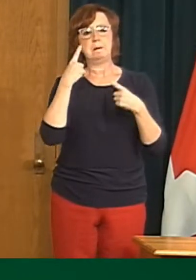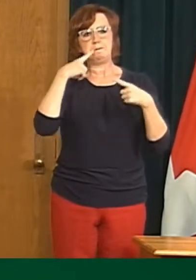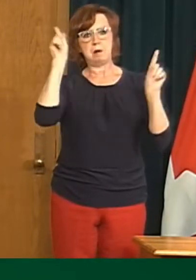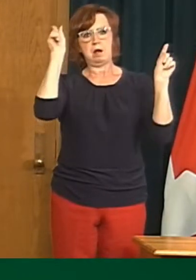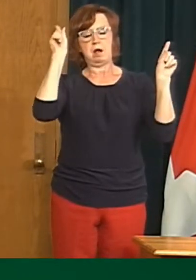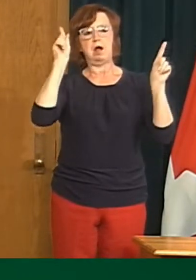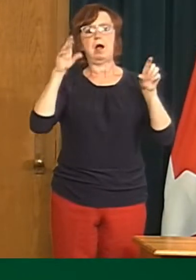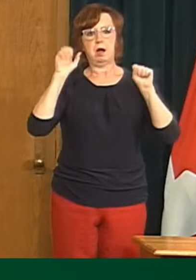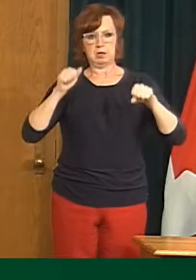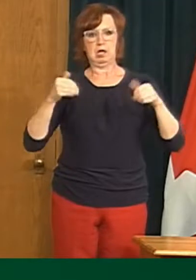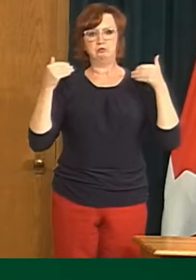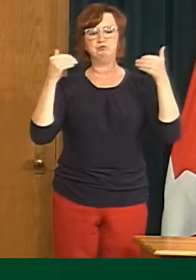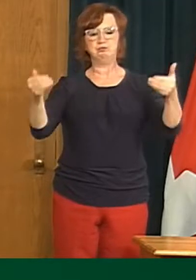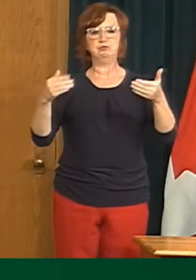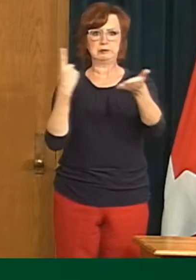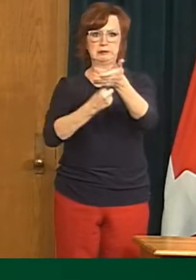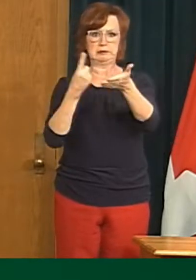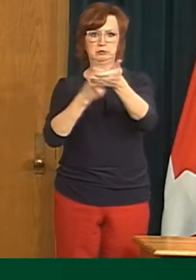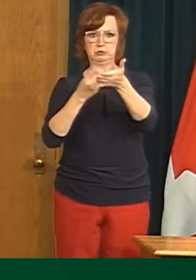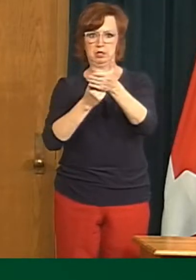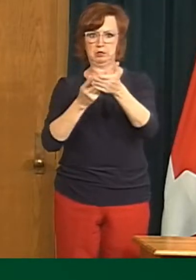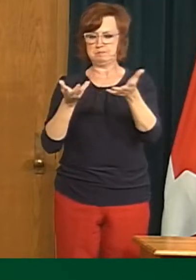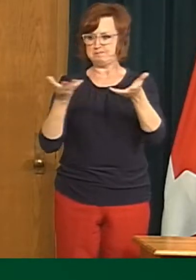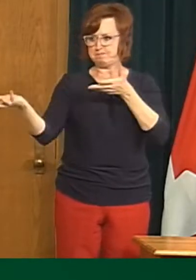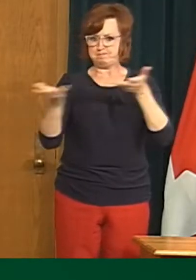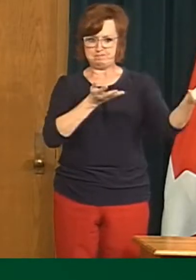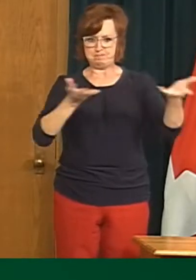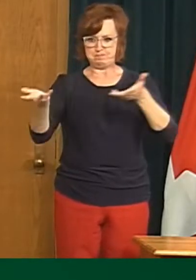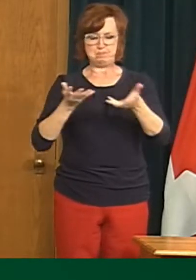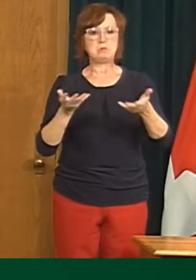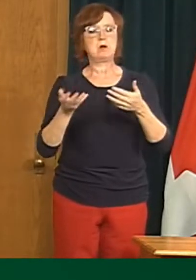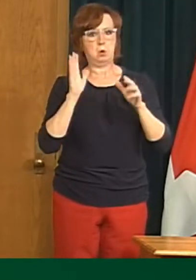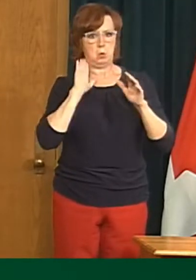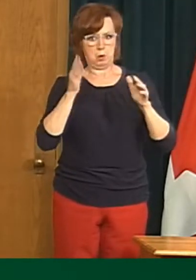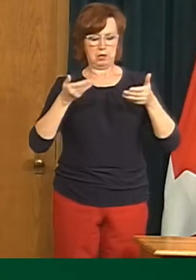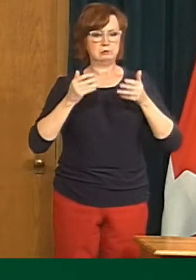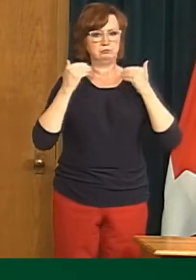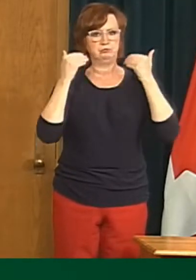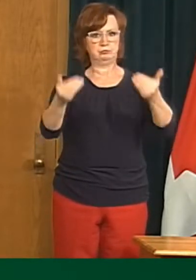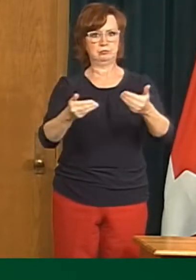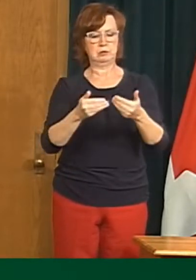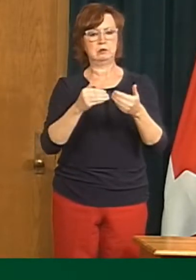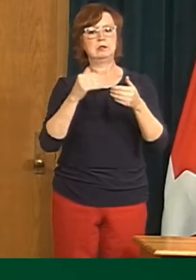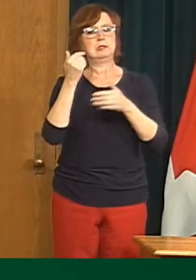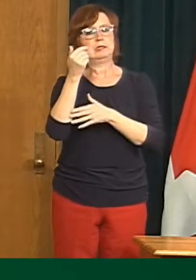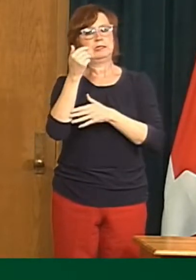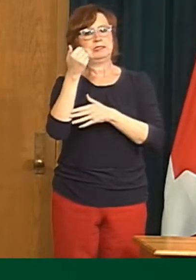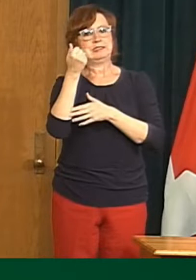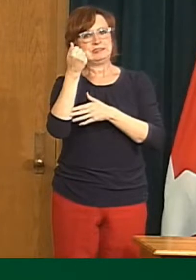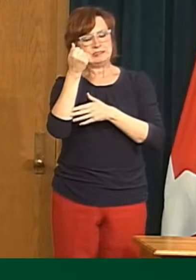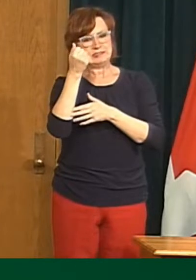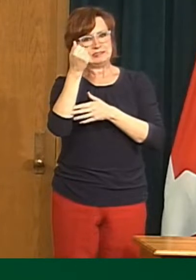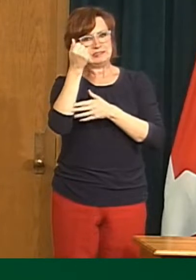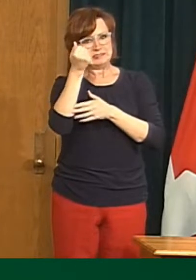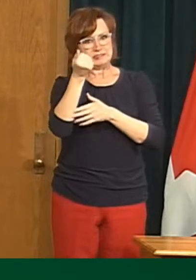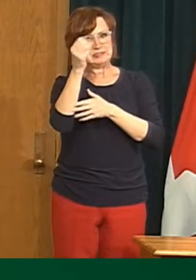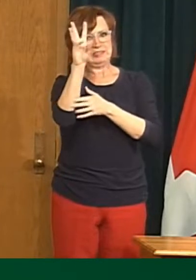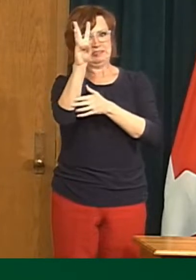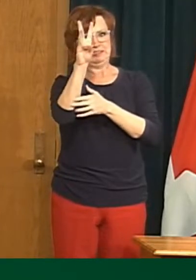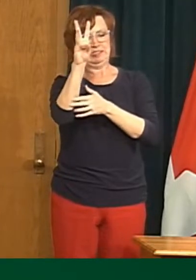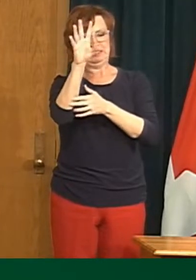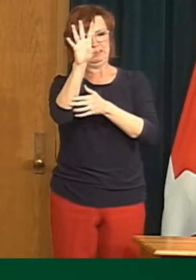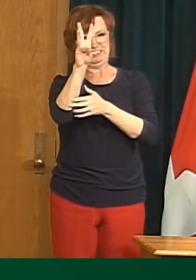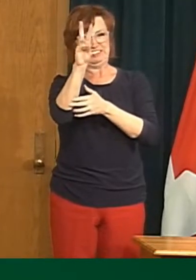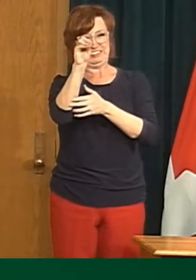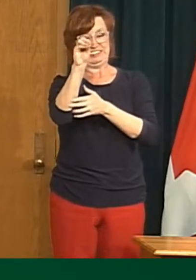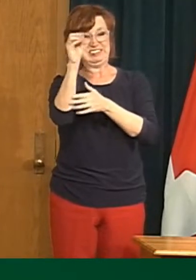COVID-19 pandemic. And this is positive. Positive for this province and positive for the people of Saskatchewan. This is a budget that is